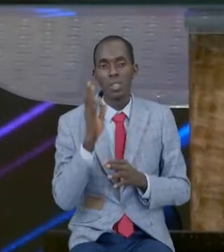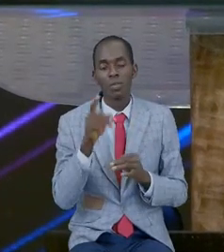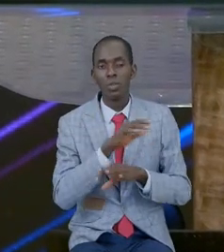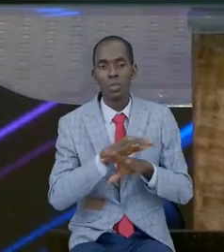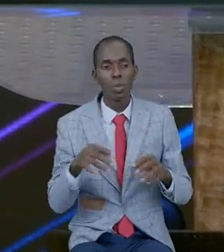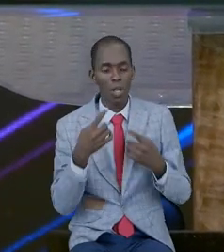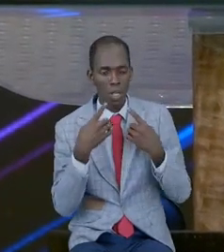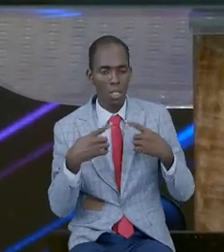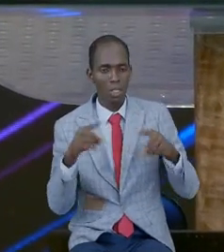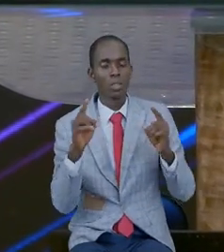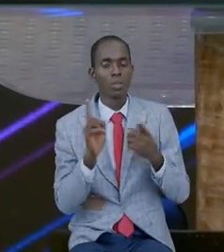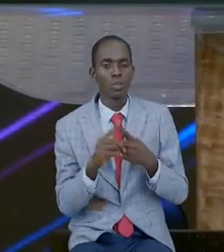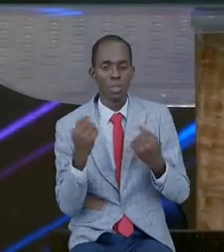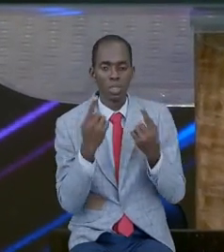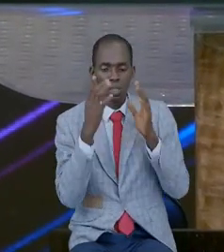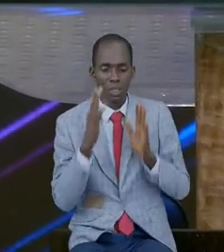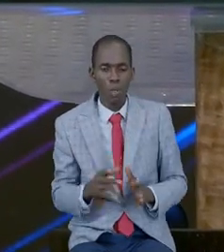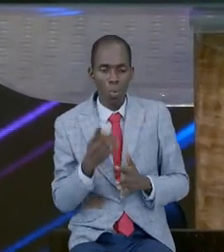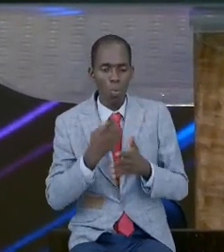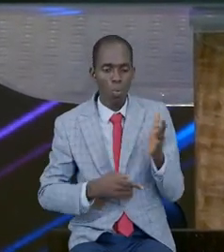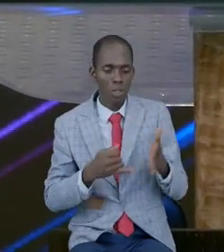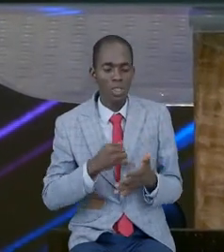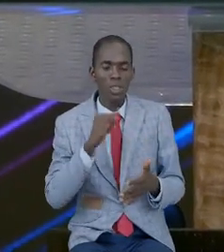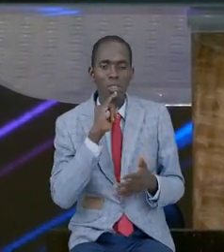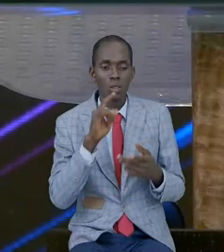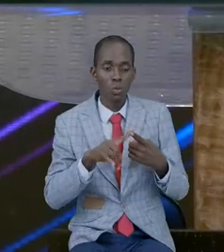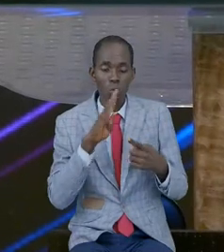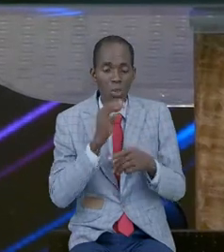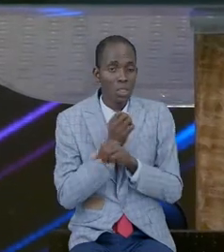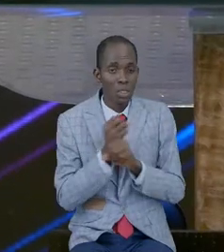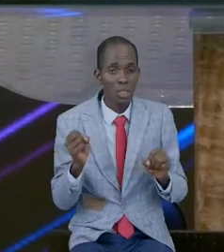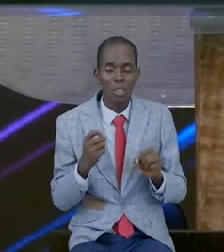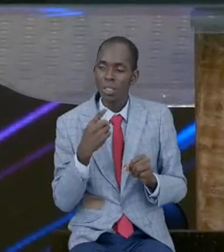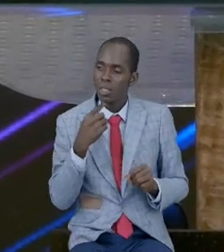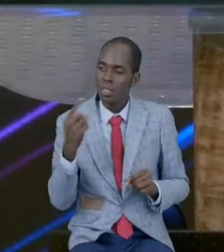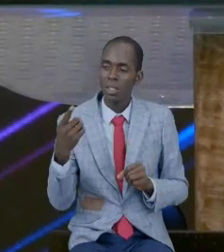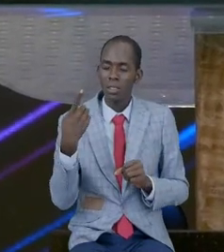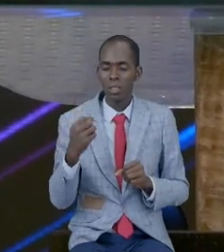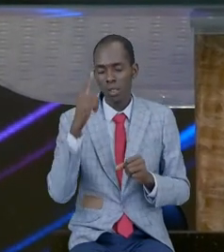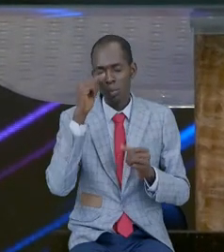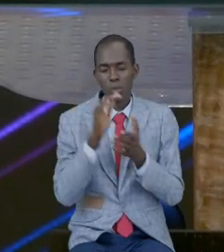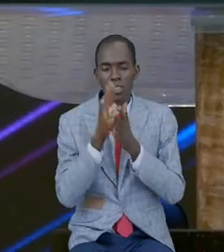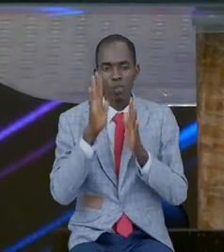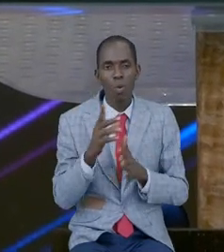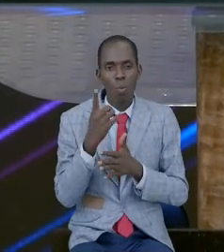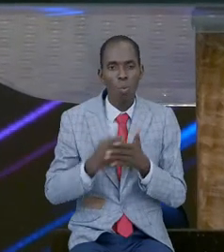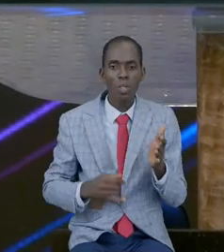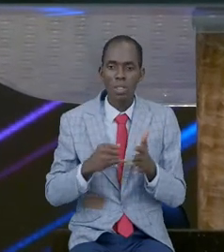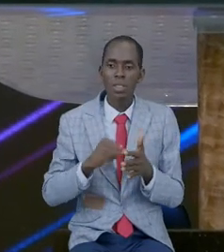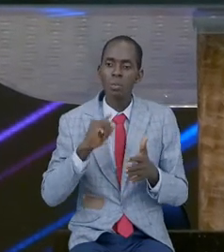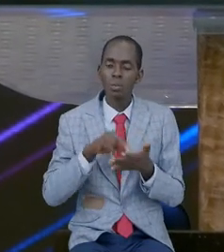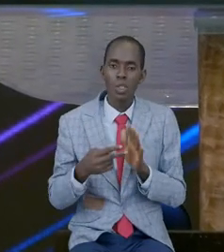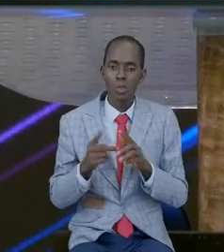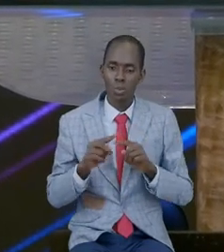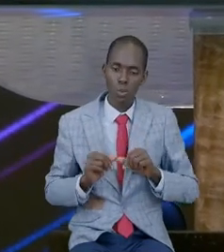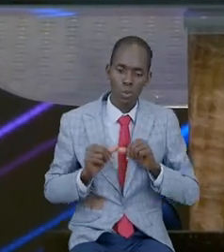tell the sinners what it means to be saved tell the believers what it means to be steadfast in